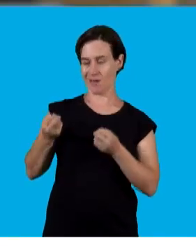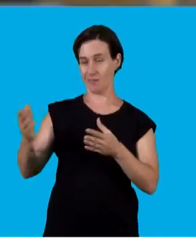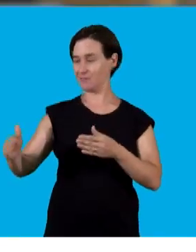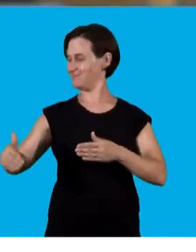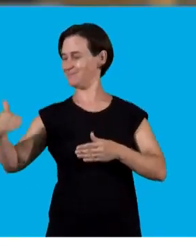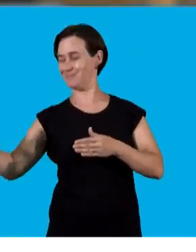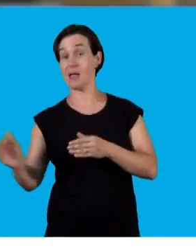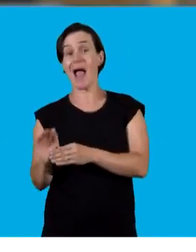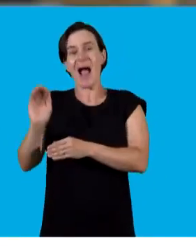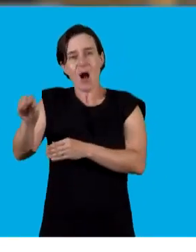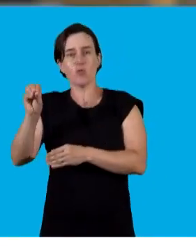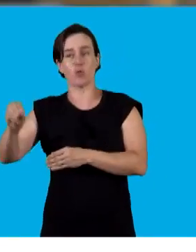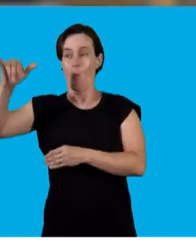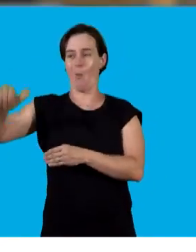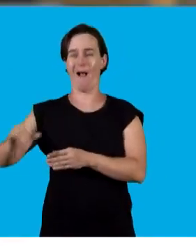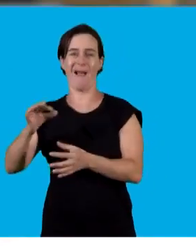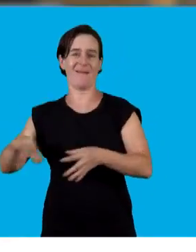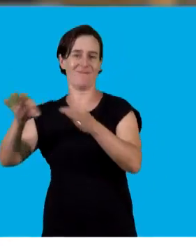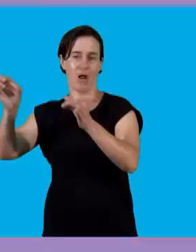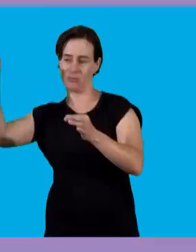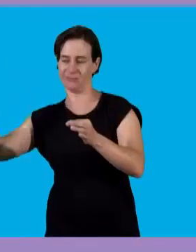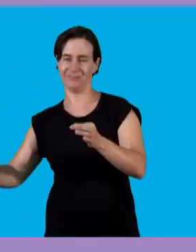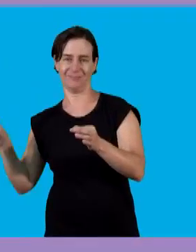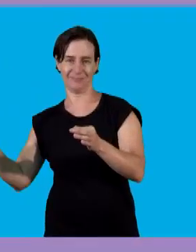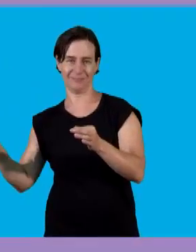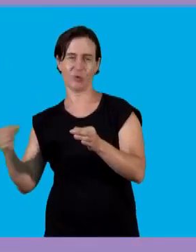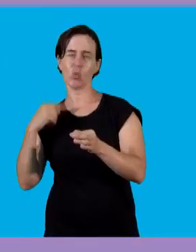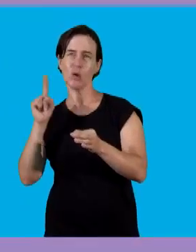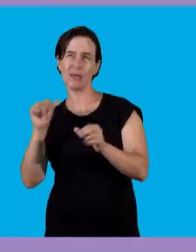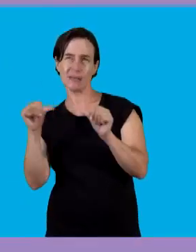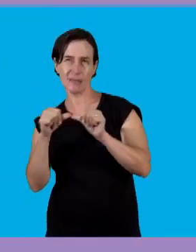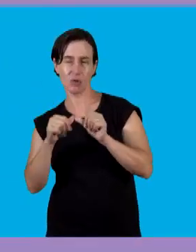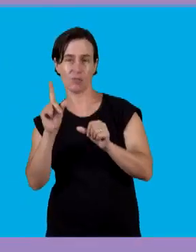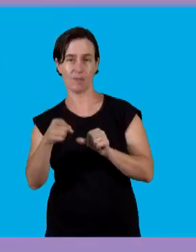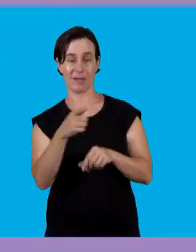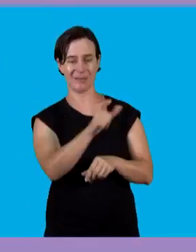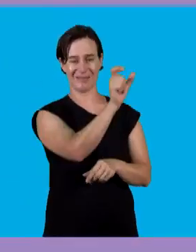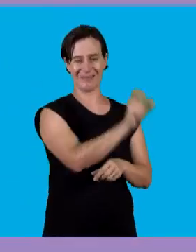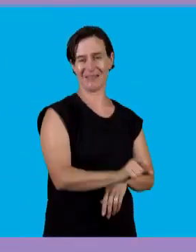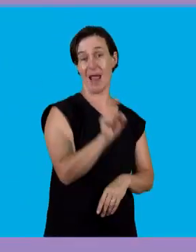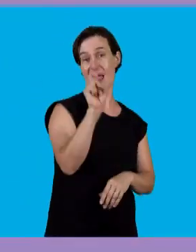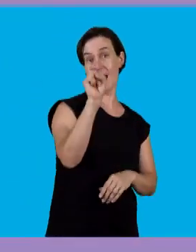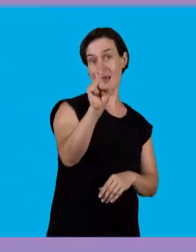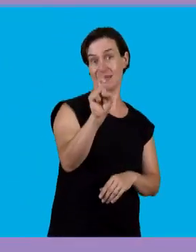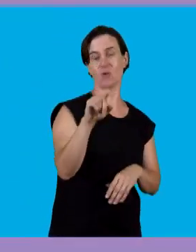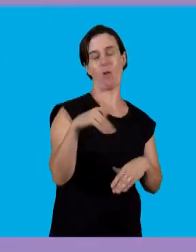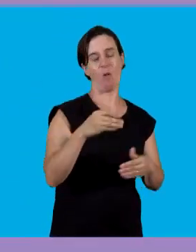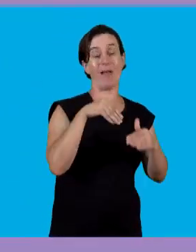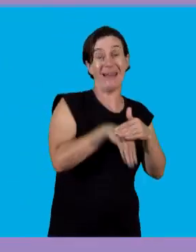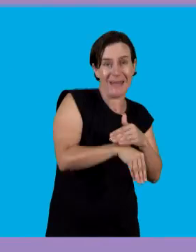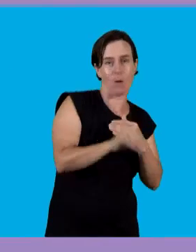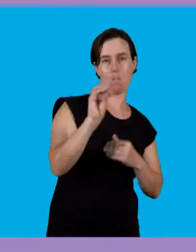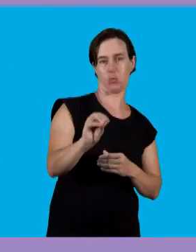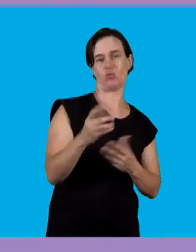output values, which are the Y values there, and we need to now find those input